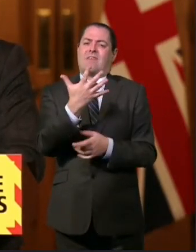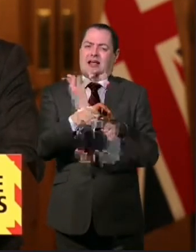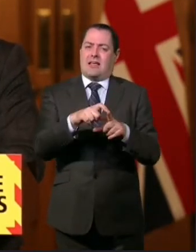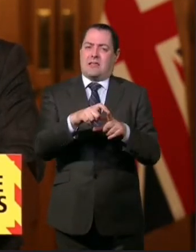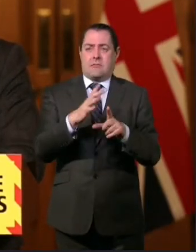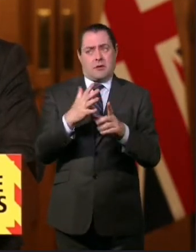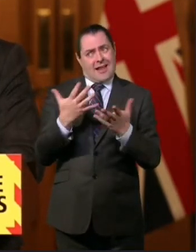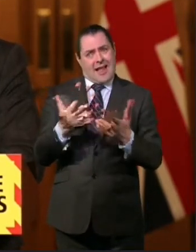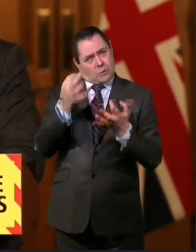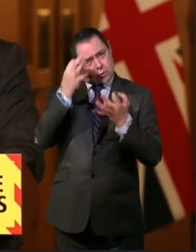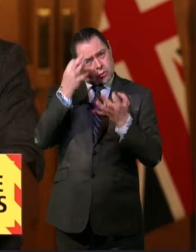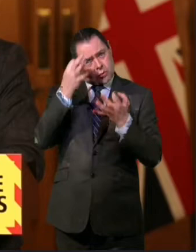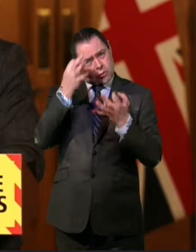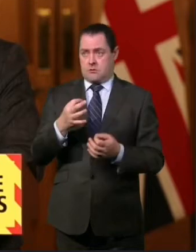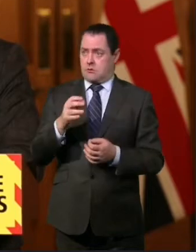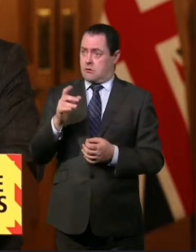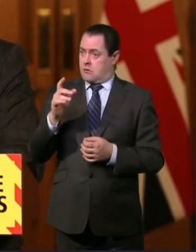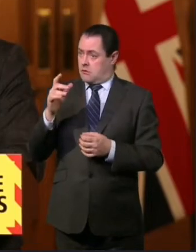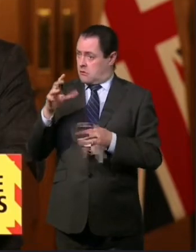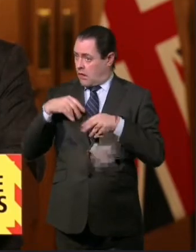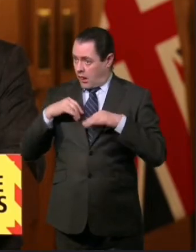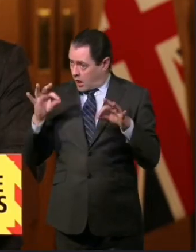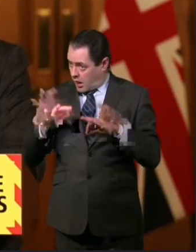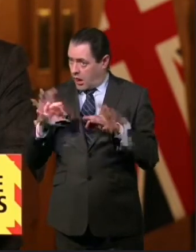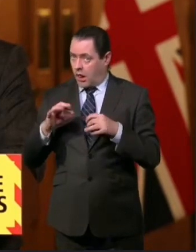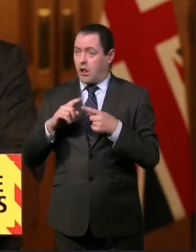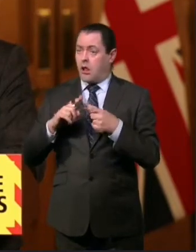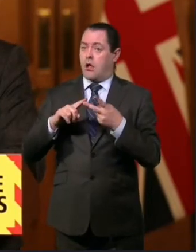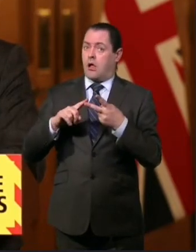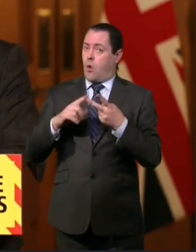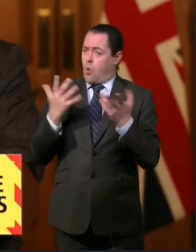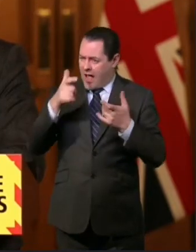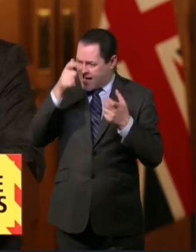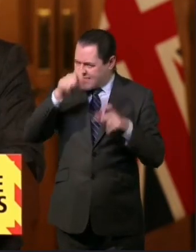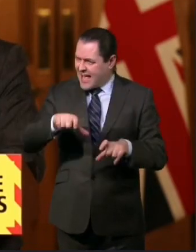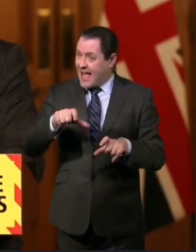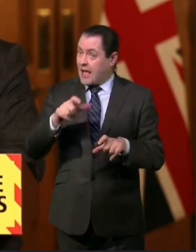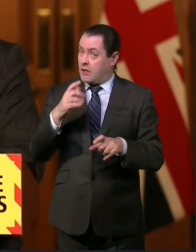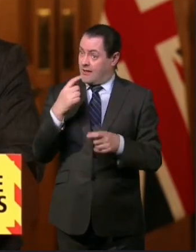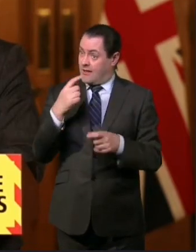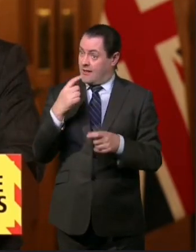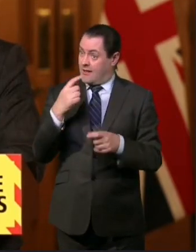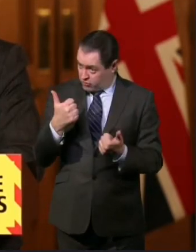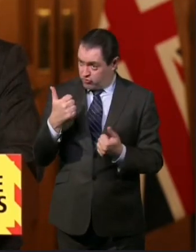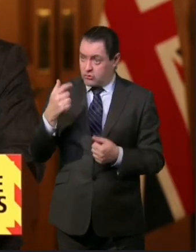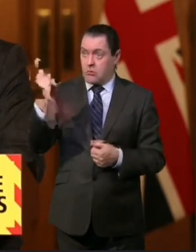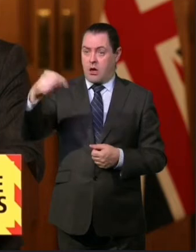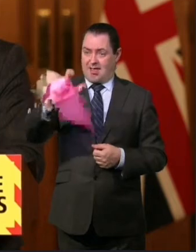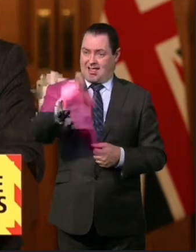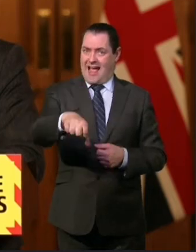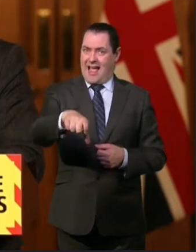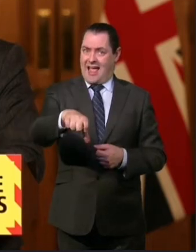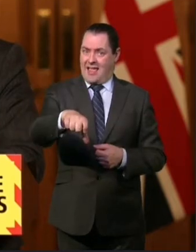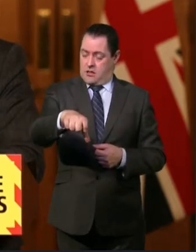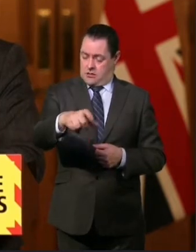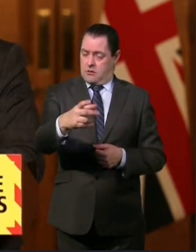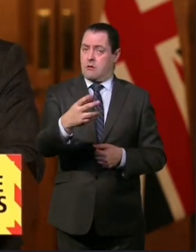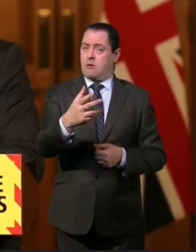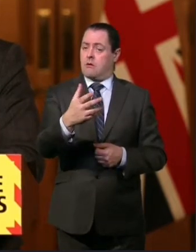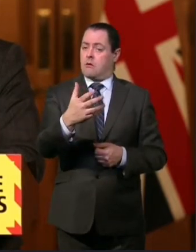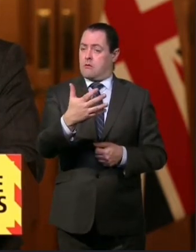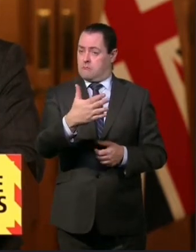take further measures still, Gordon. We may need to go further to protect our borders, because we do